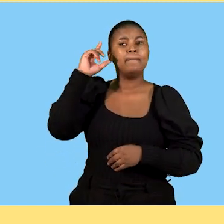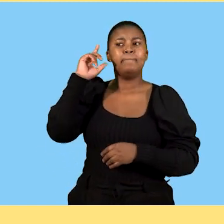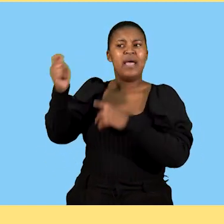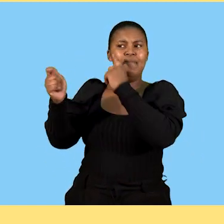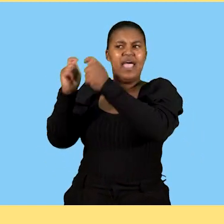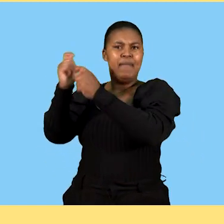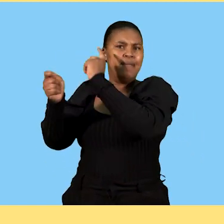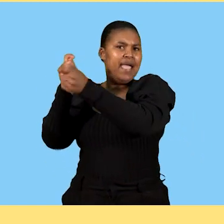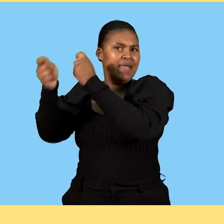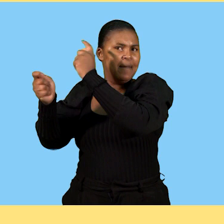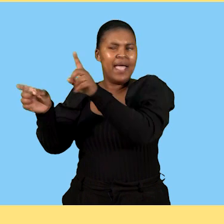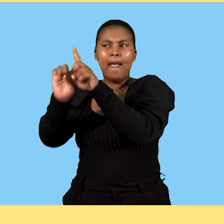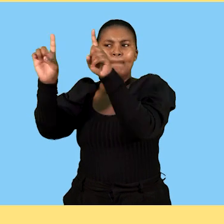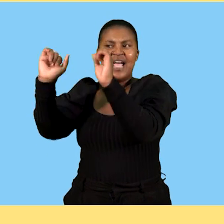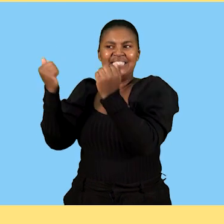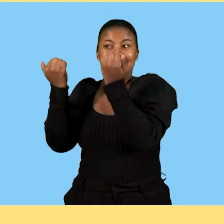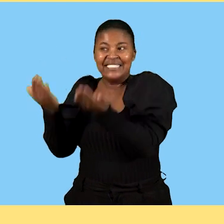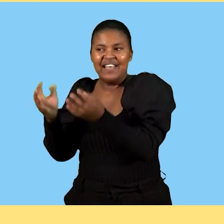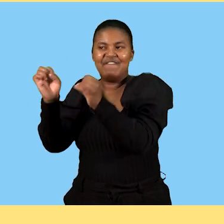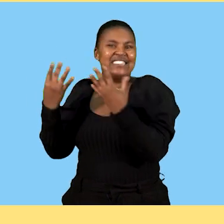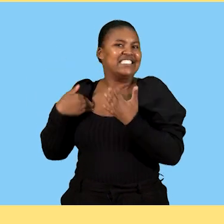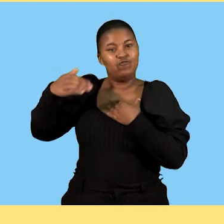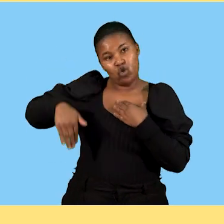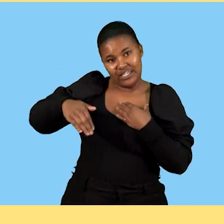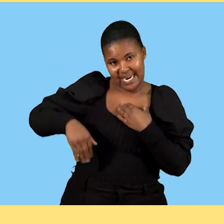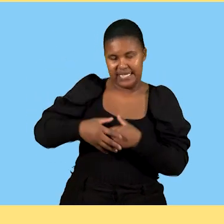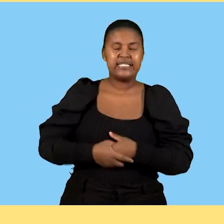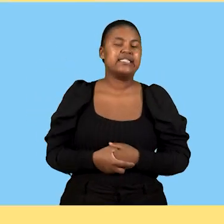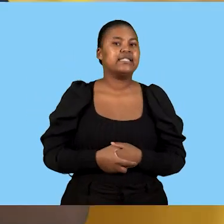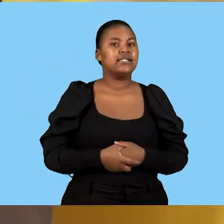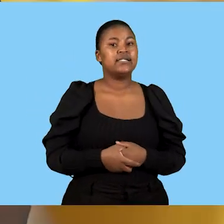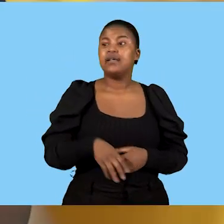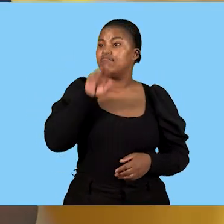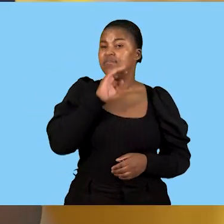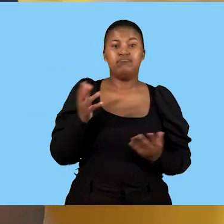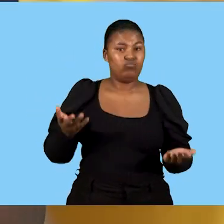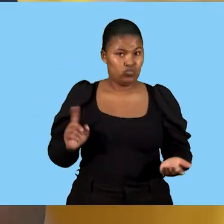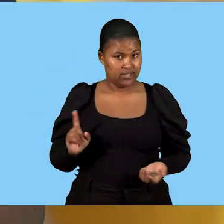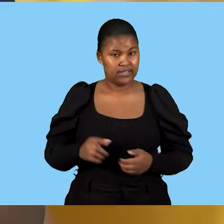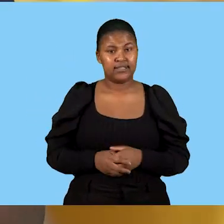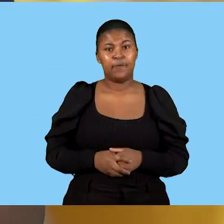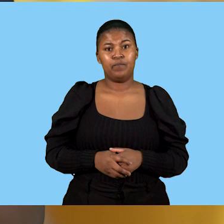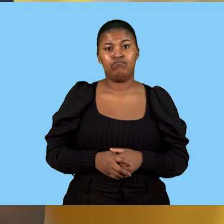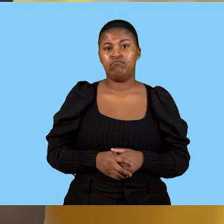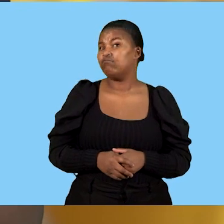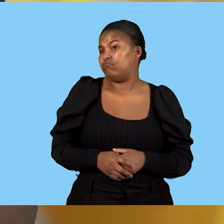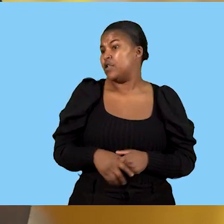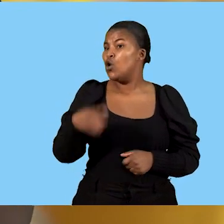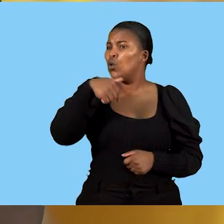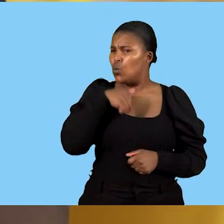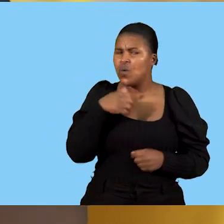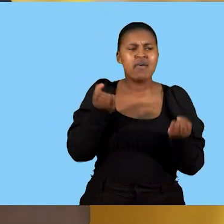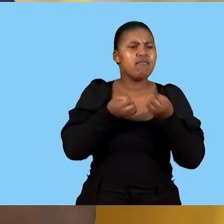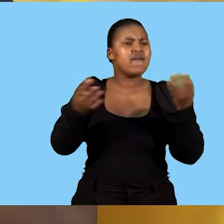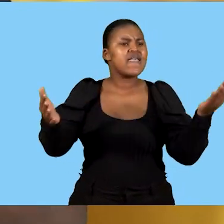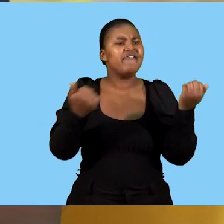or services that have not yet been provided. In other words, we are rendering a service and some of the customers have already